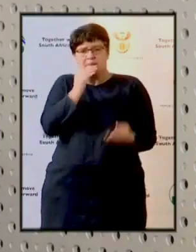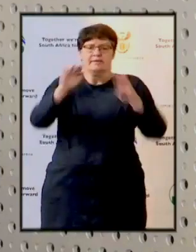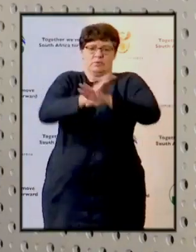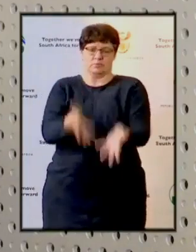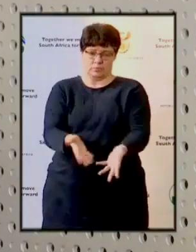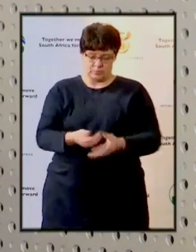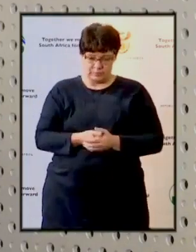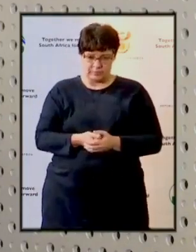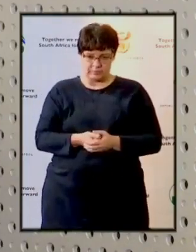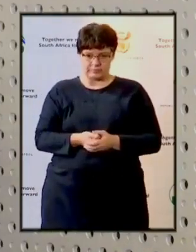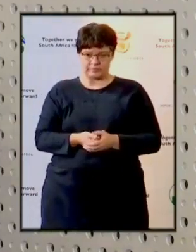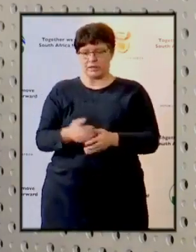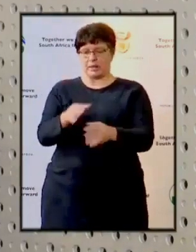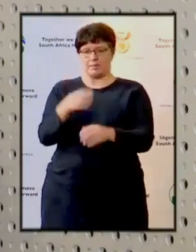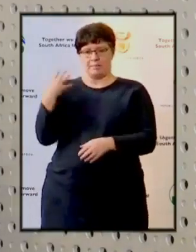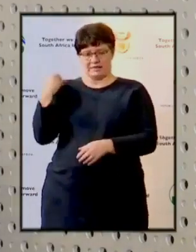Minister Didiza.